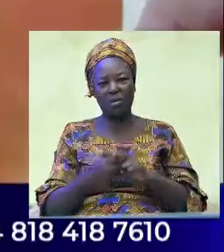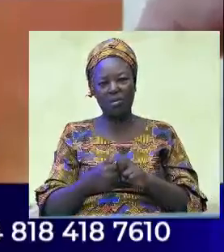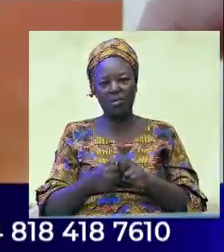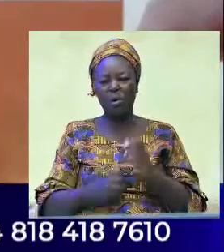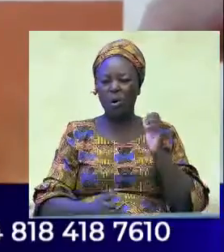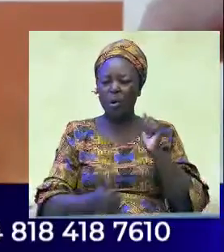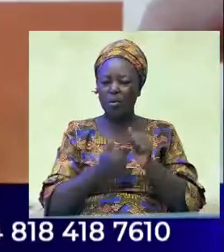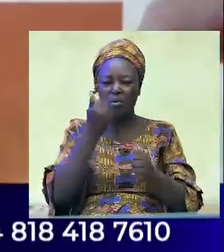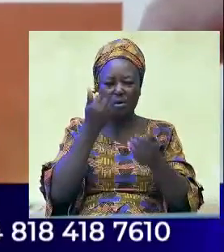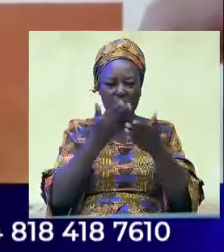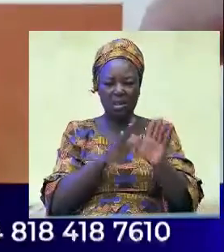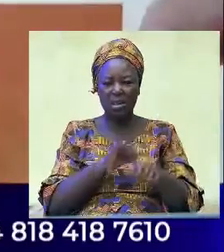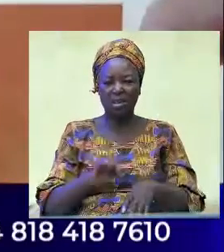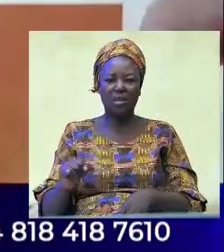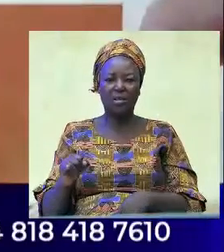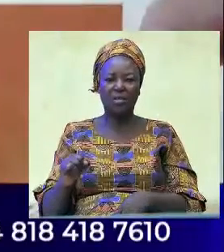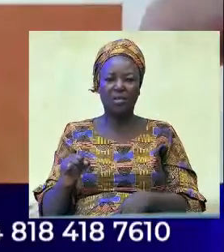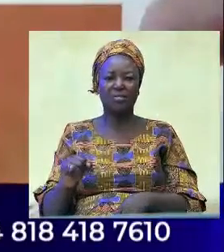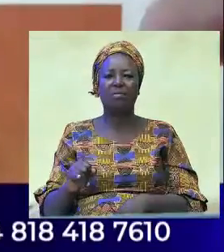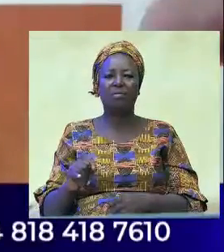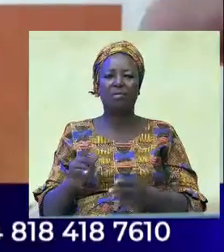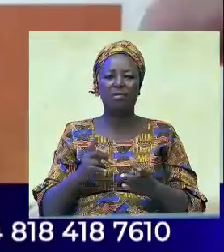about dying, and